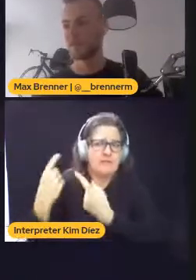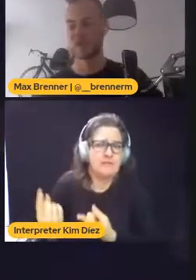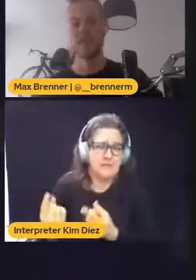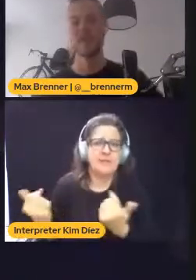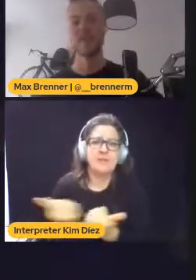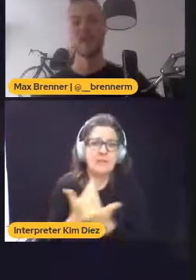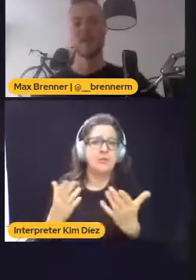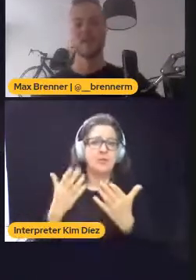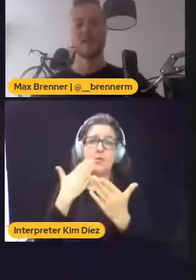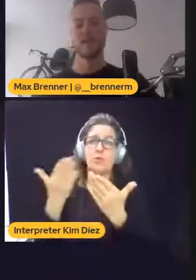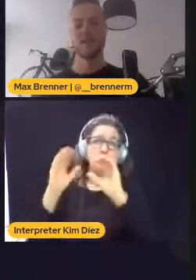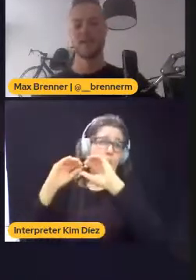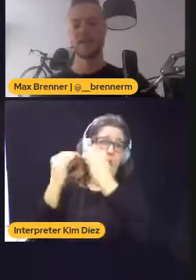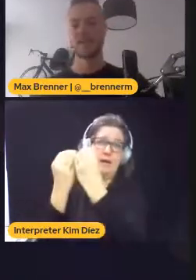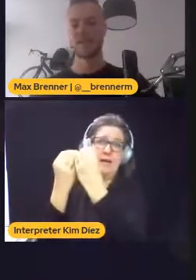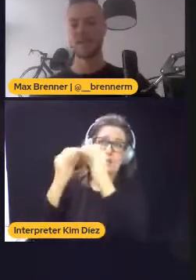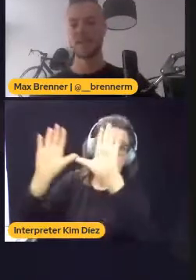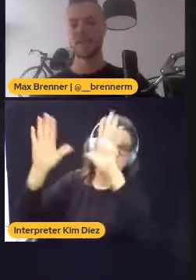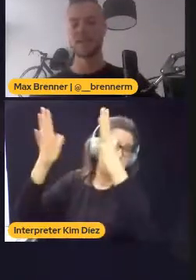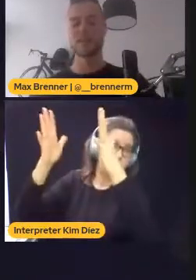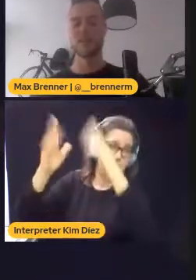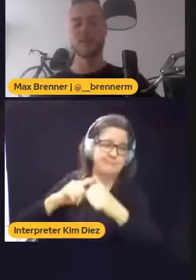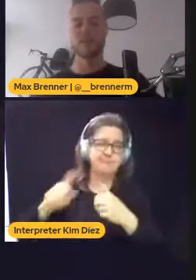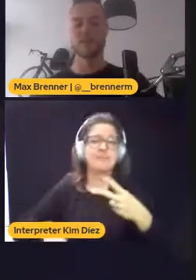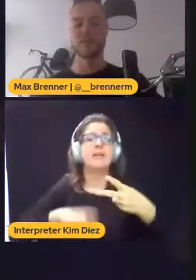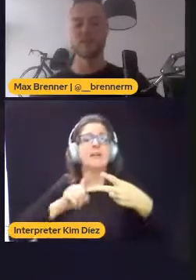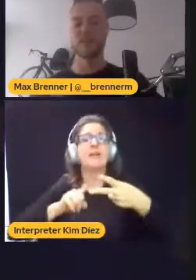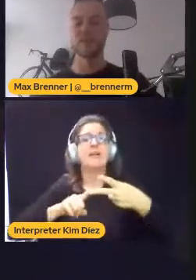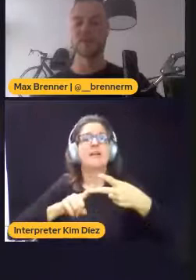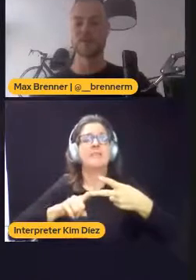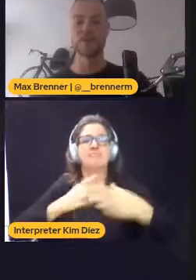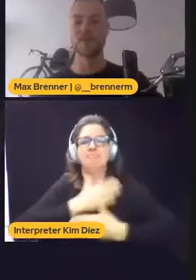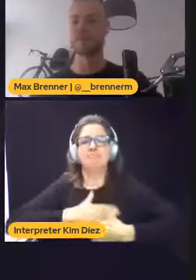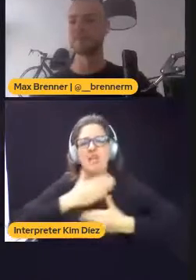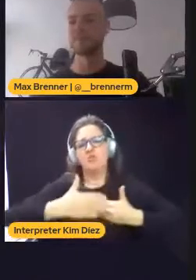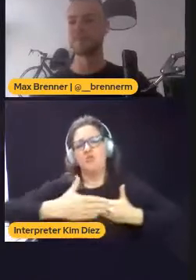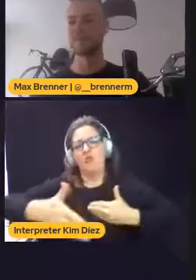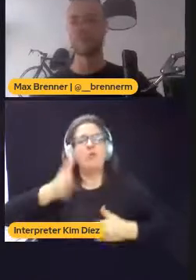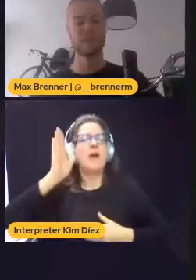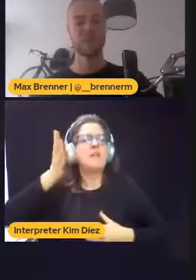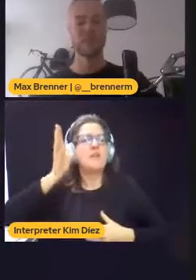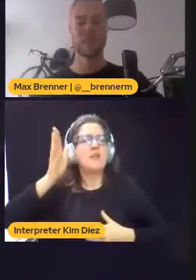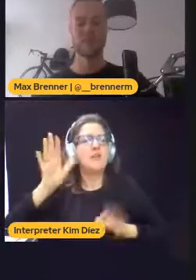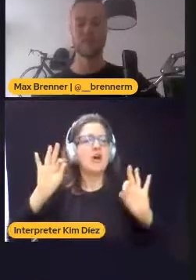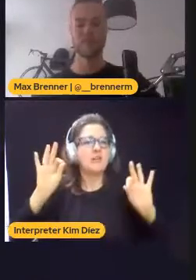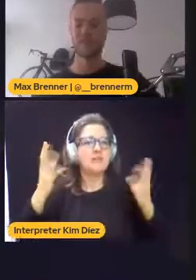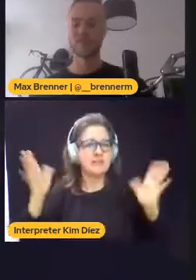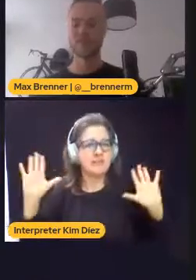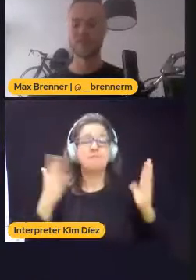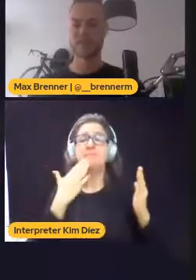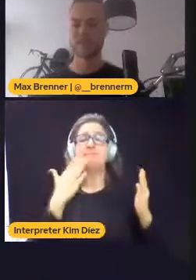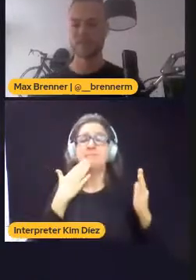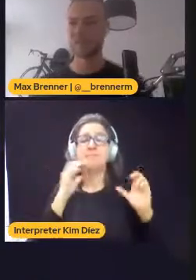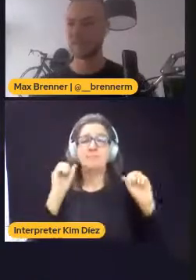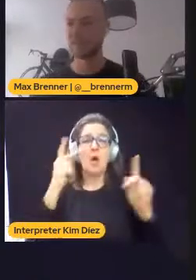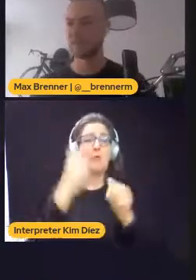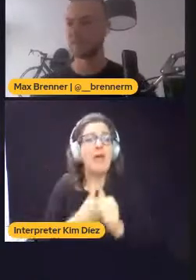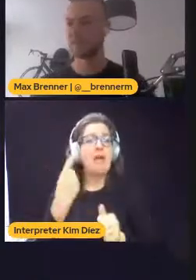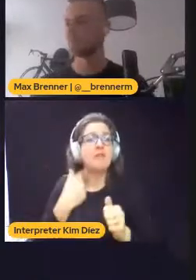the organization. And second and last point, enjoy the rest of the talks. Okay,